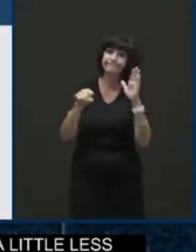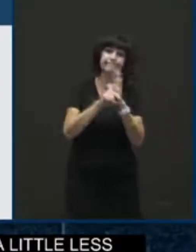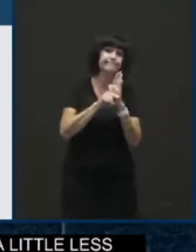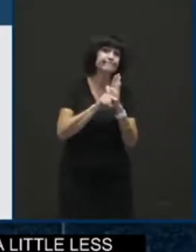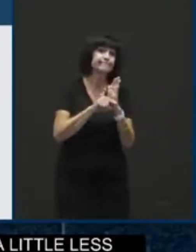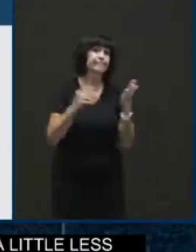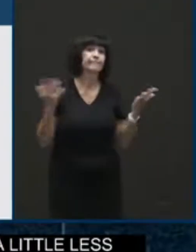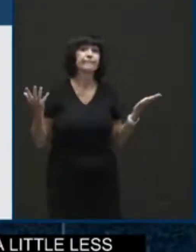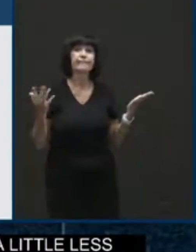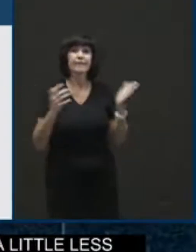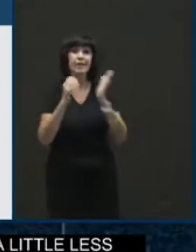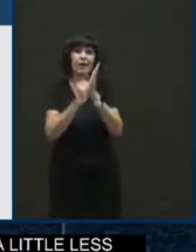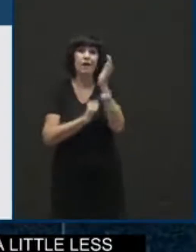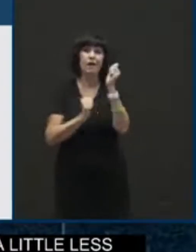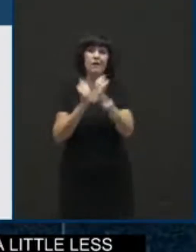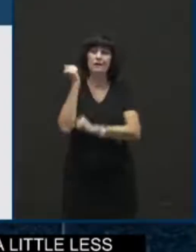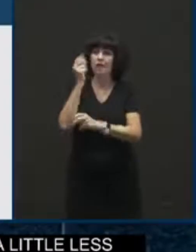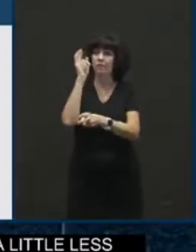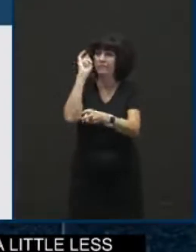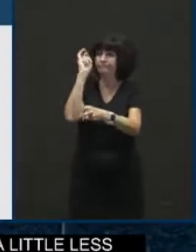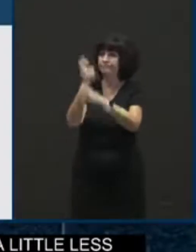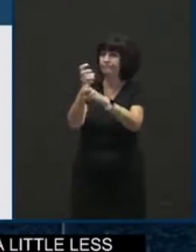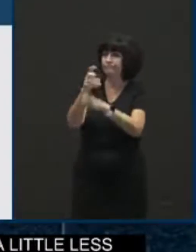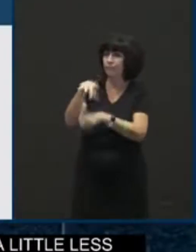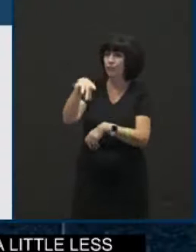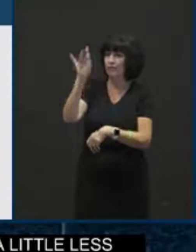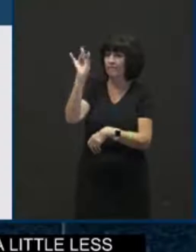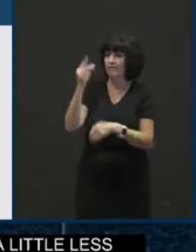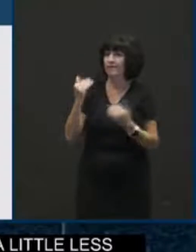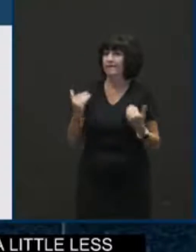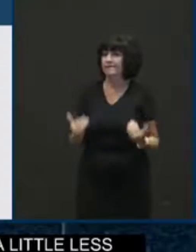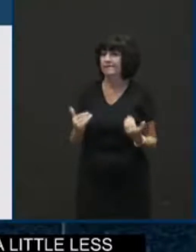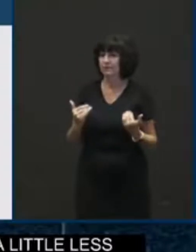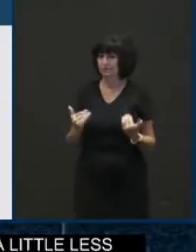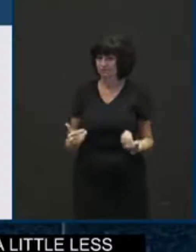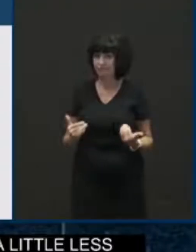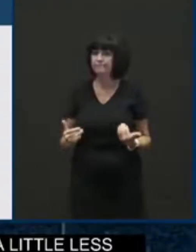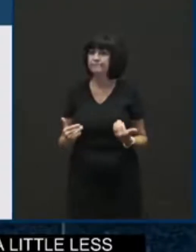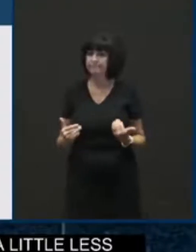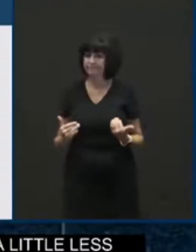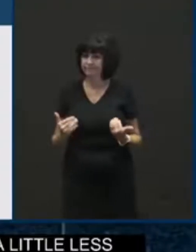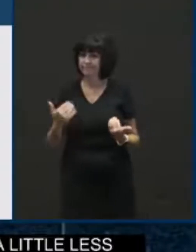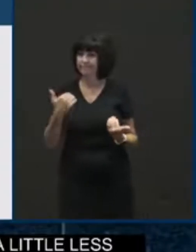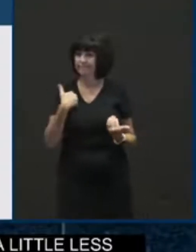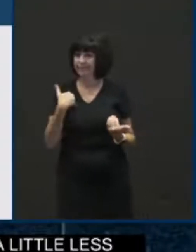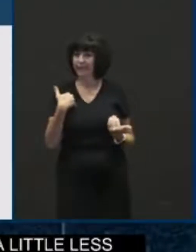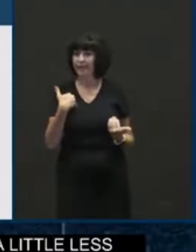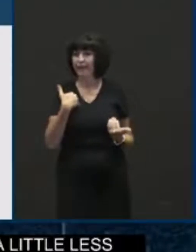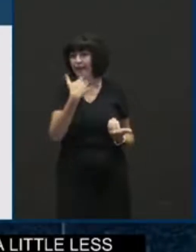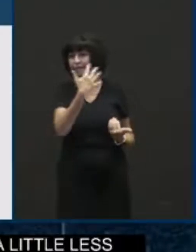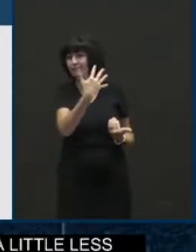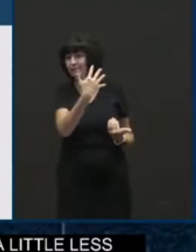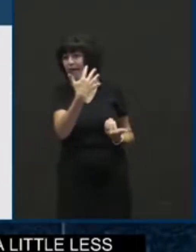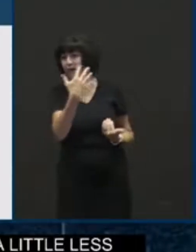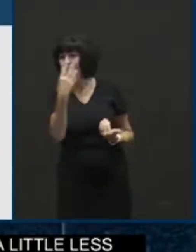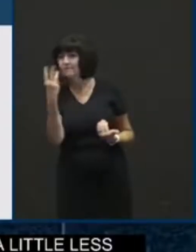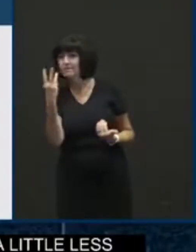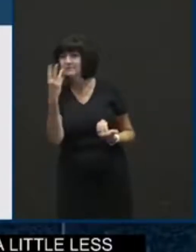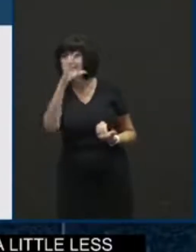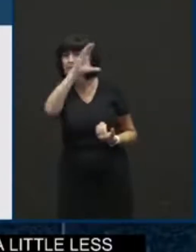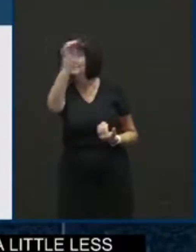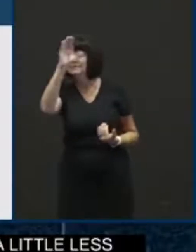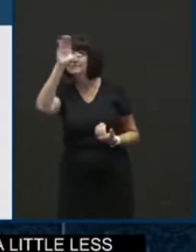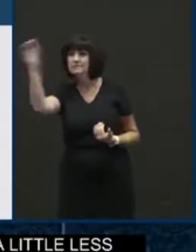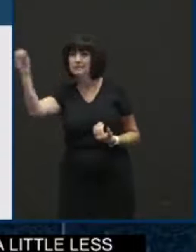probably one of the hardest commodities to find right now from PPE. There's about 5 or 6 manufacturers and factories that make